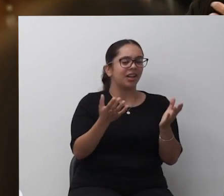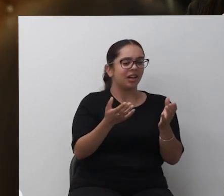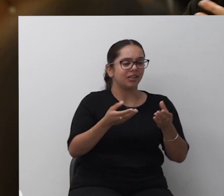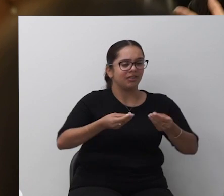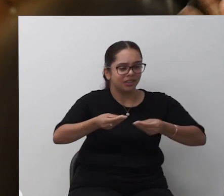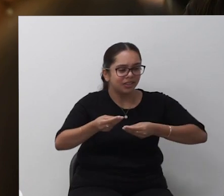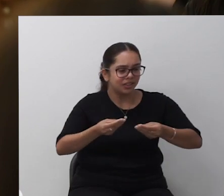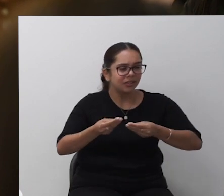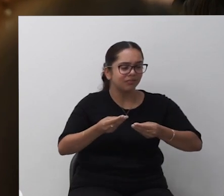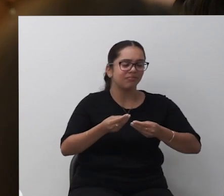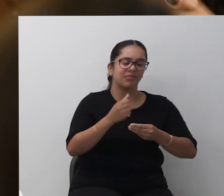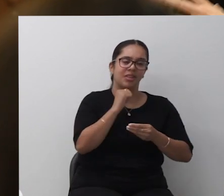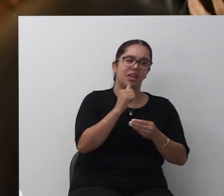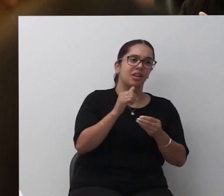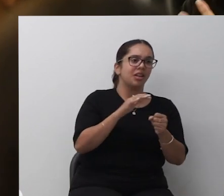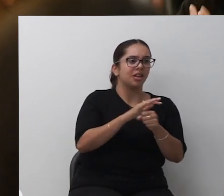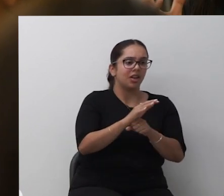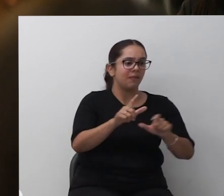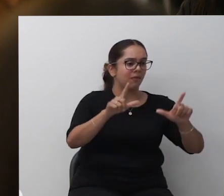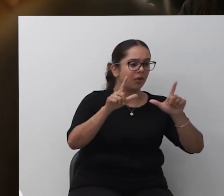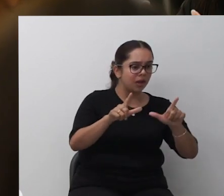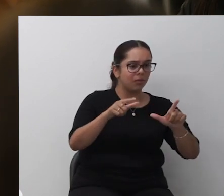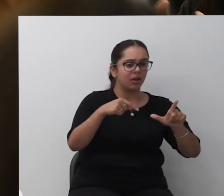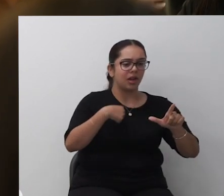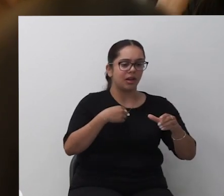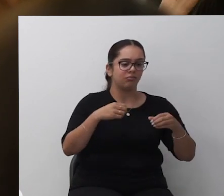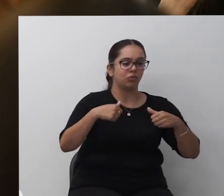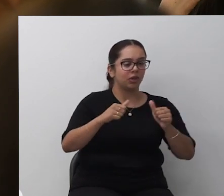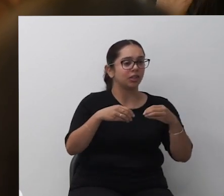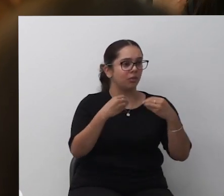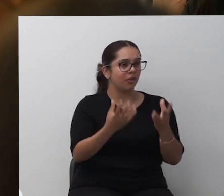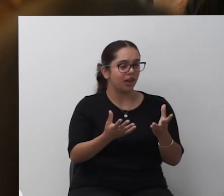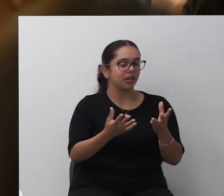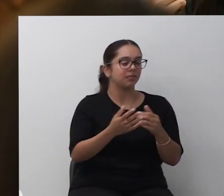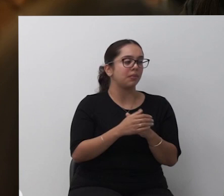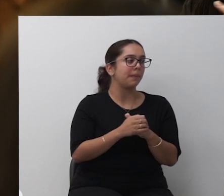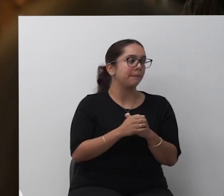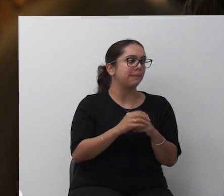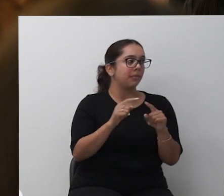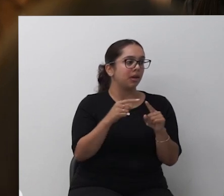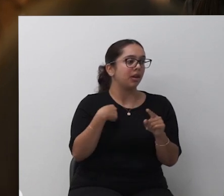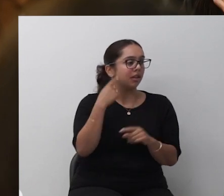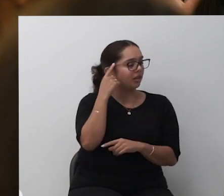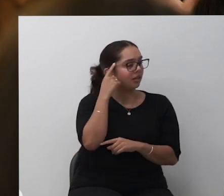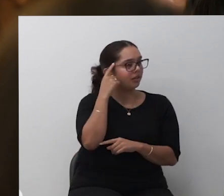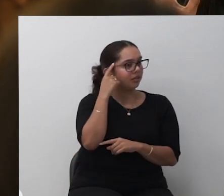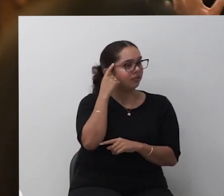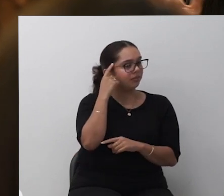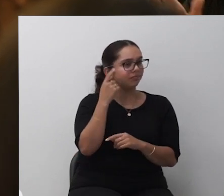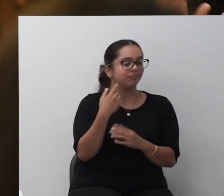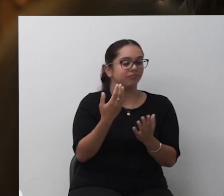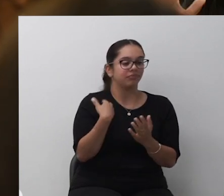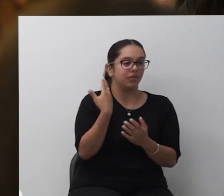oriented and not very much like, I have a framework that I'm trying to provide. But I think, I don't know